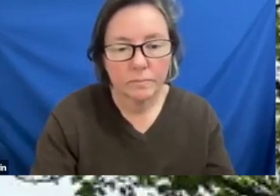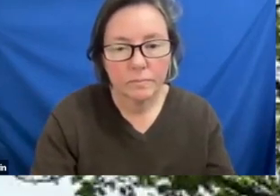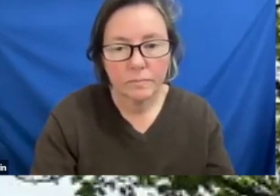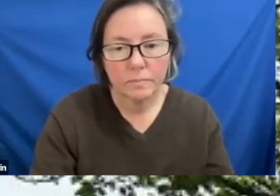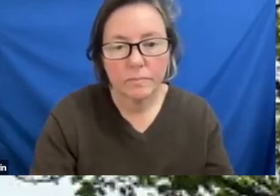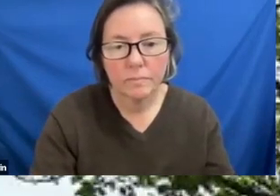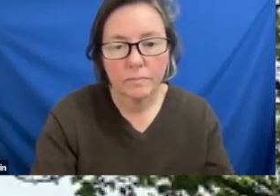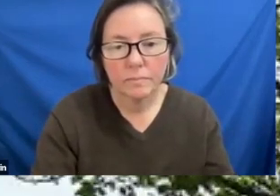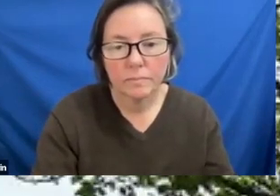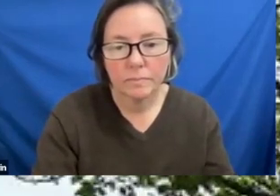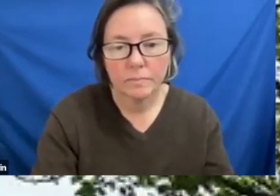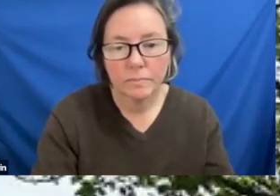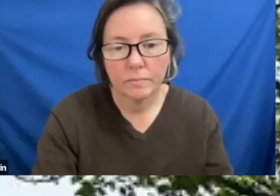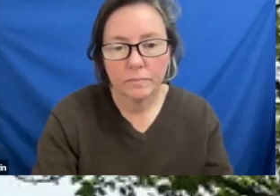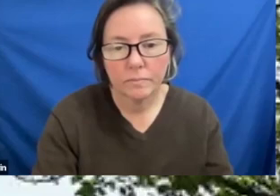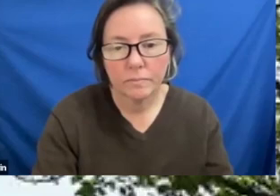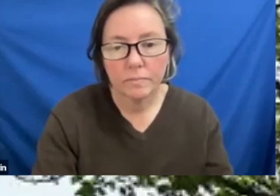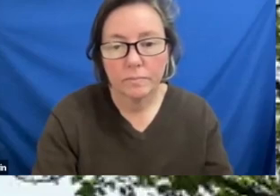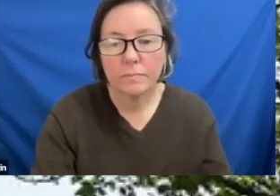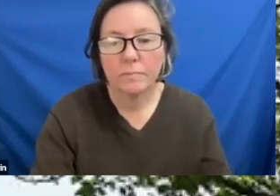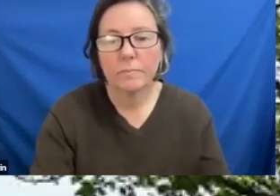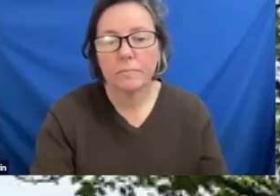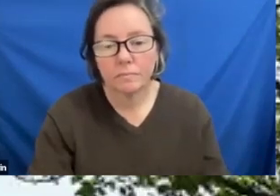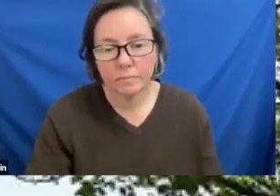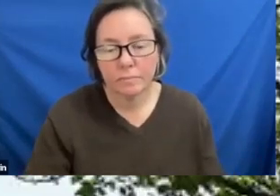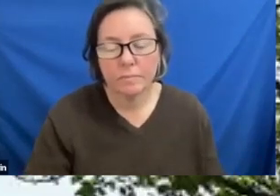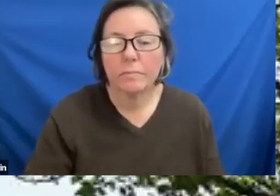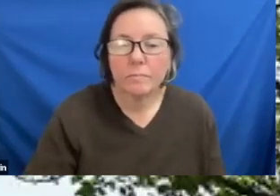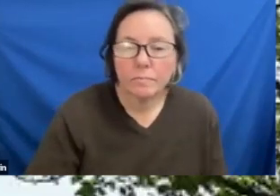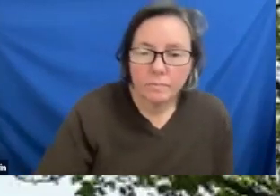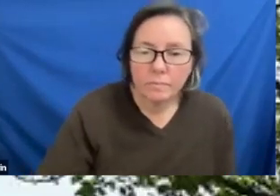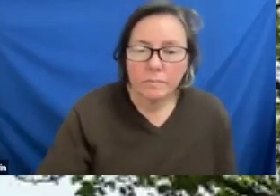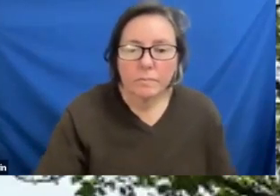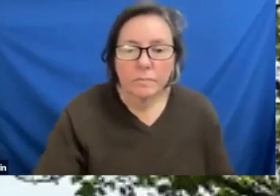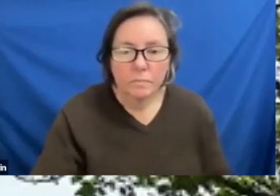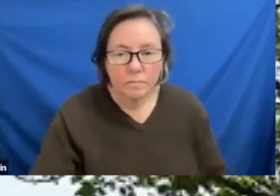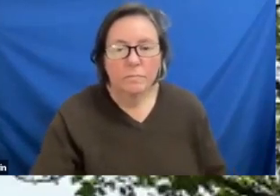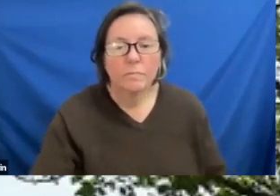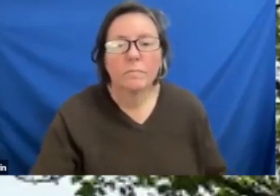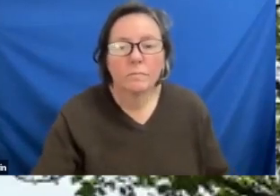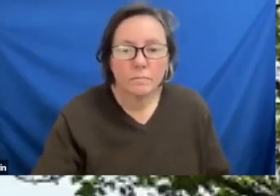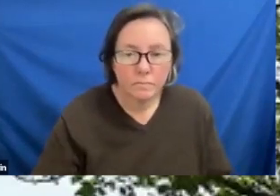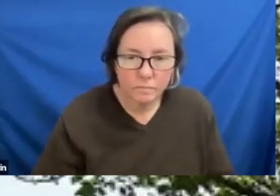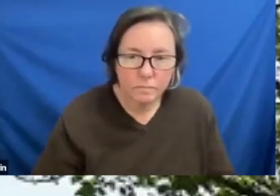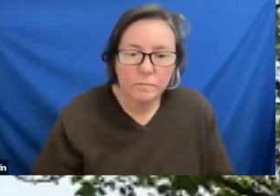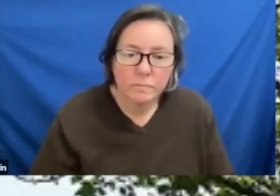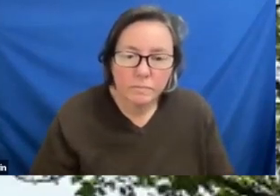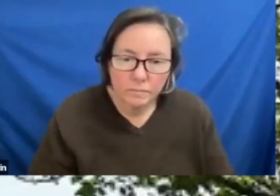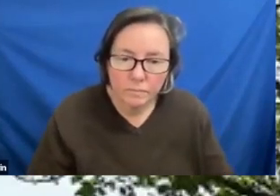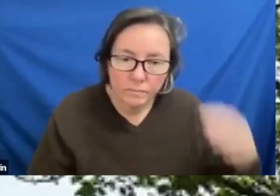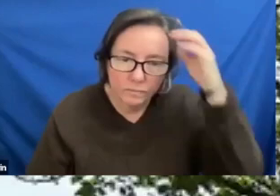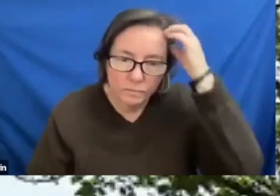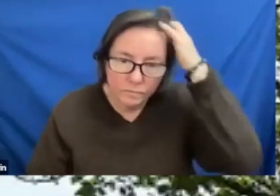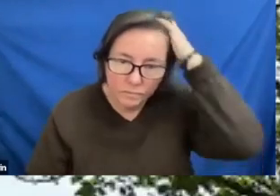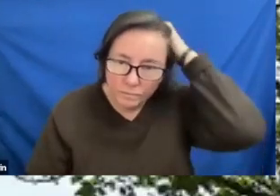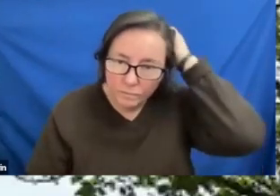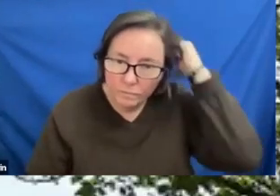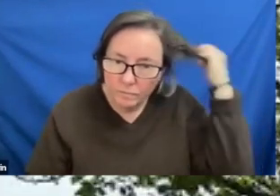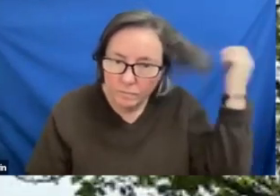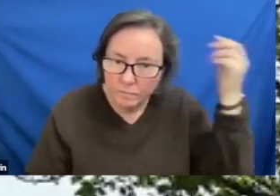address on Zoom, and that's the email address that we'll use to email the follow-up communication to everyone. That follow-up